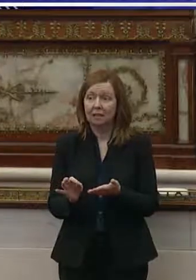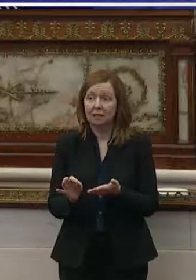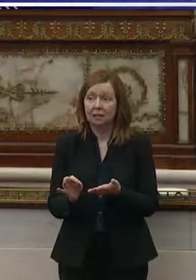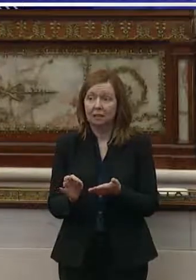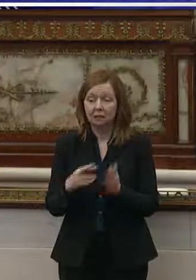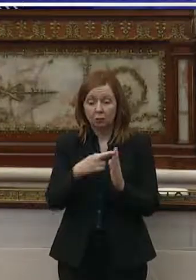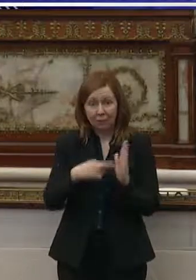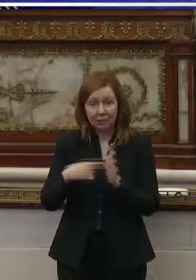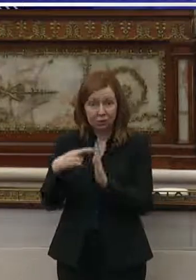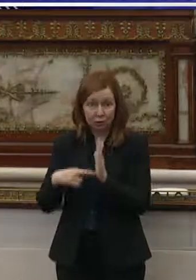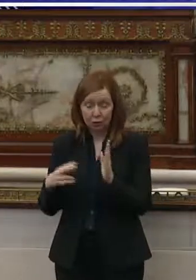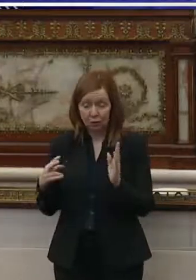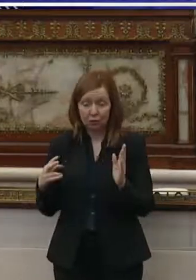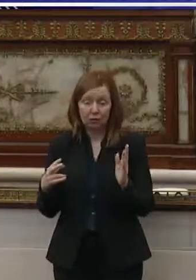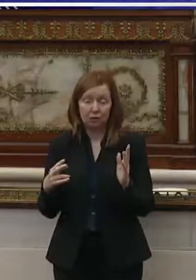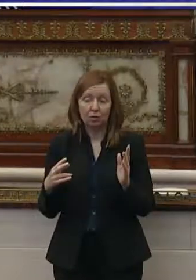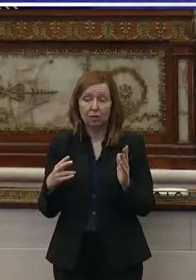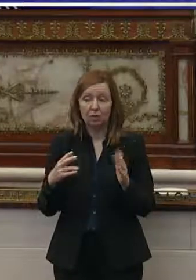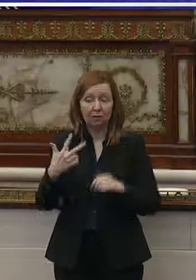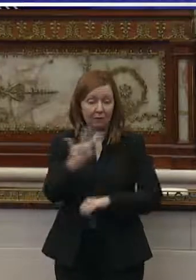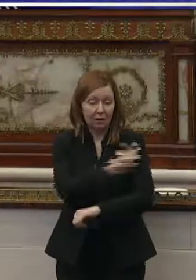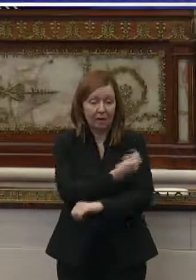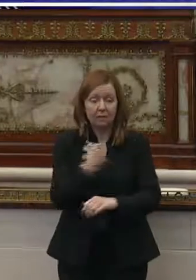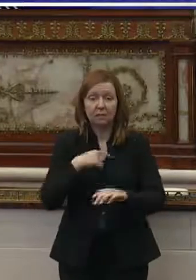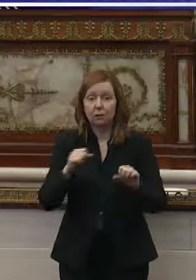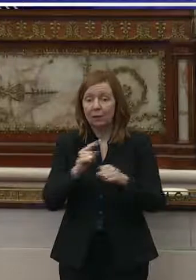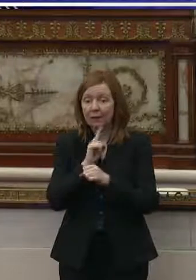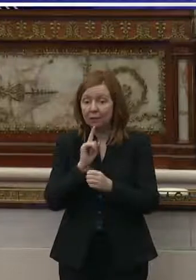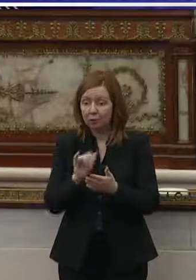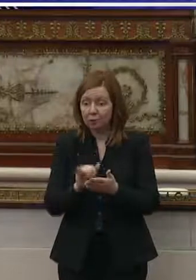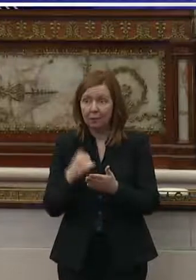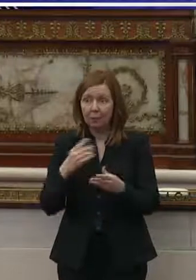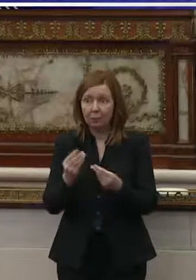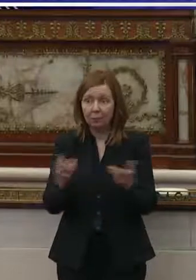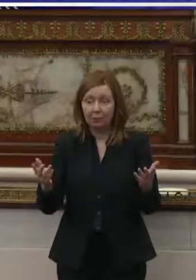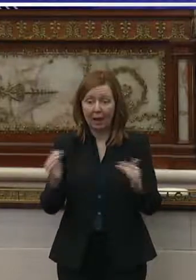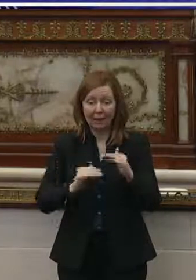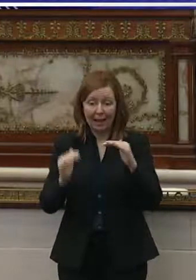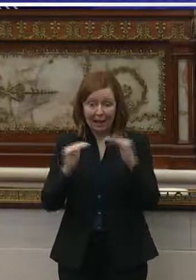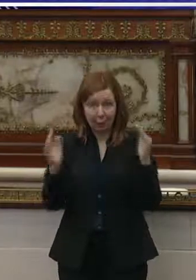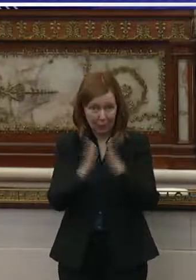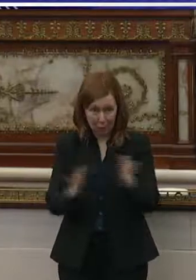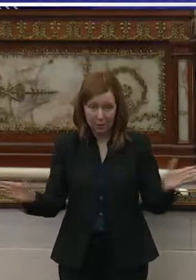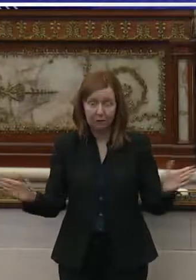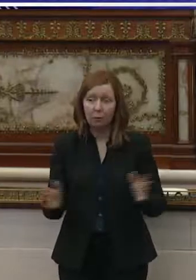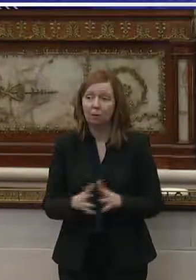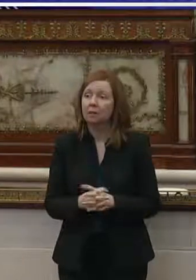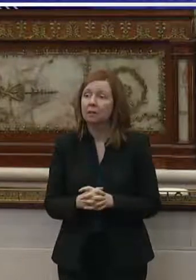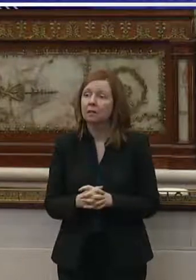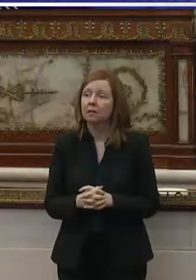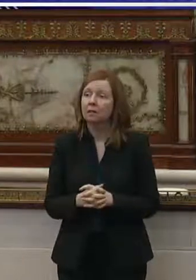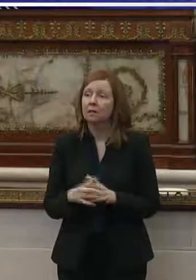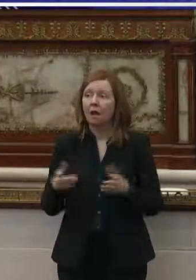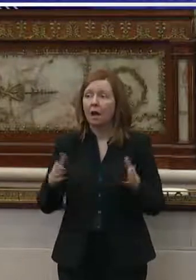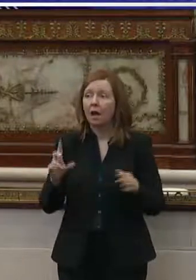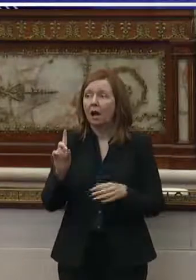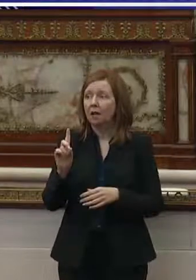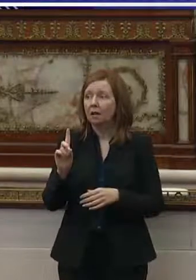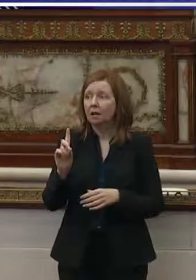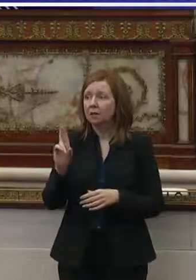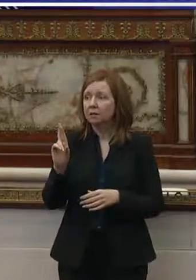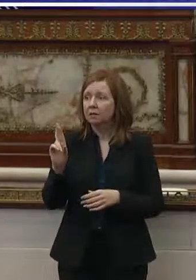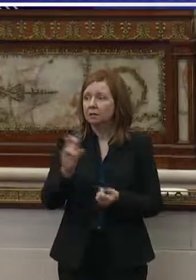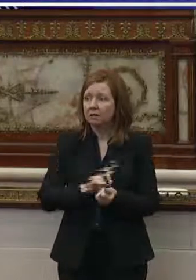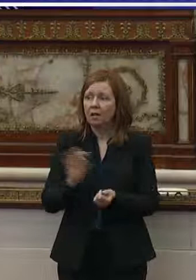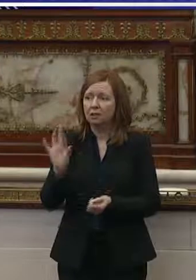registry standpoint, the vaccines so we can ensure that we're going to provide equity across the board? I'll let Dr. Farley talk through how